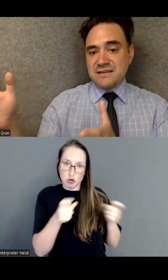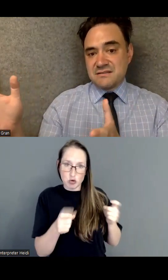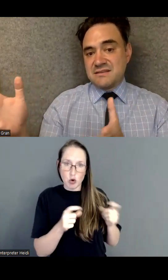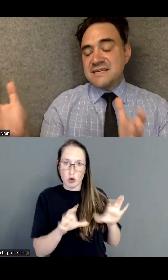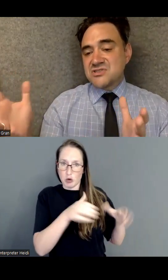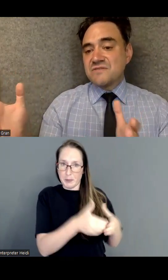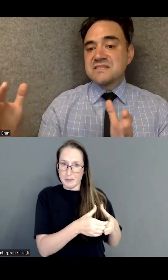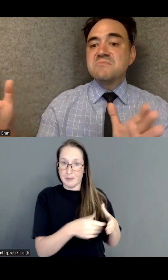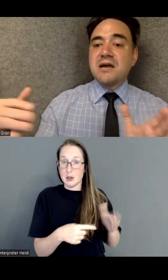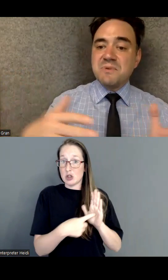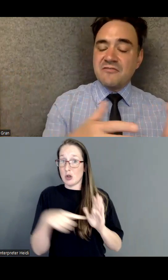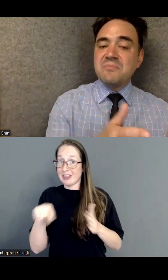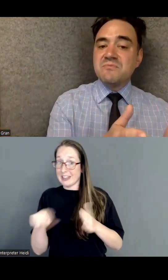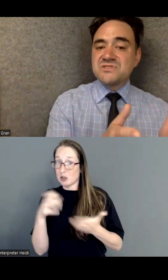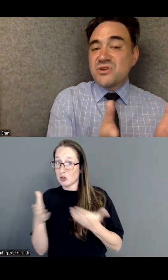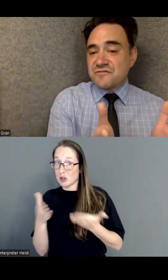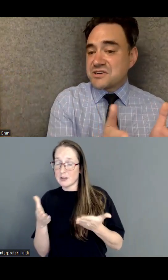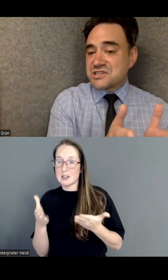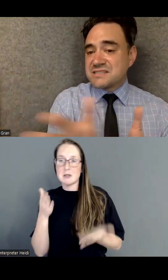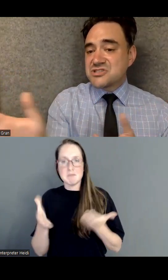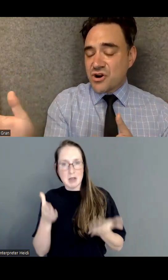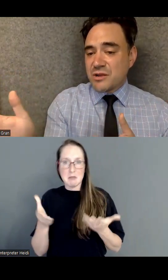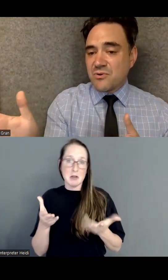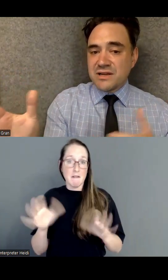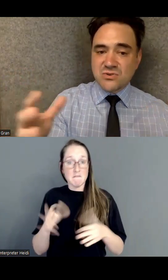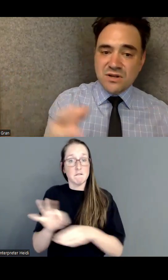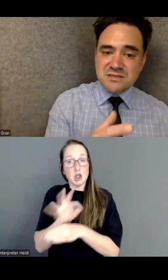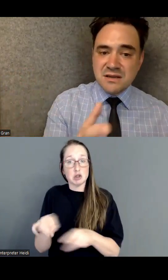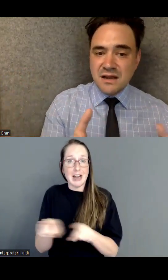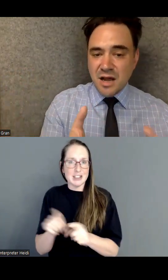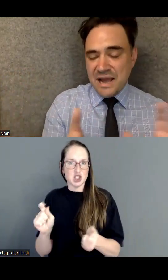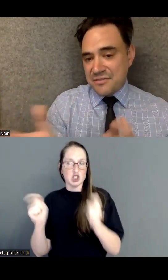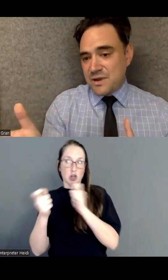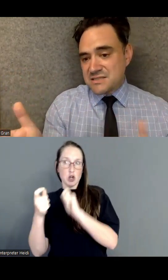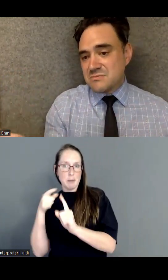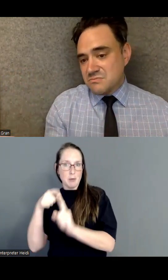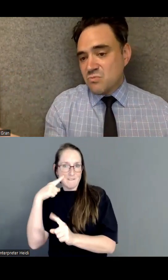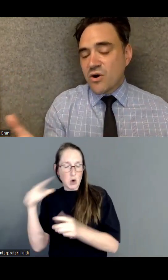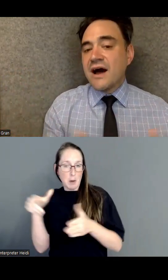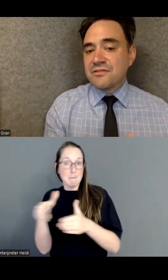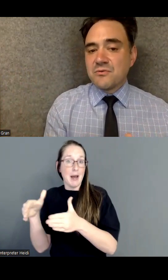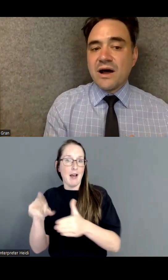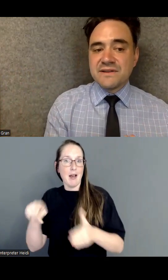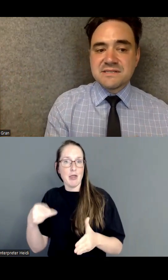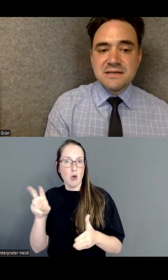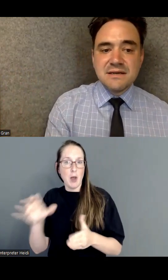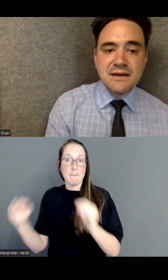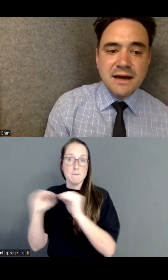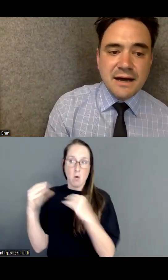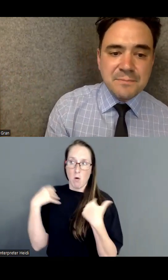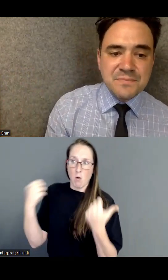showed that these services might have sort of functioned as a turning point towards a pathway to more health and